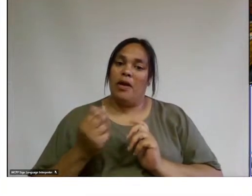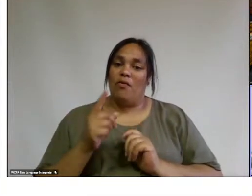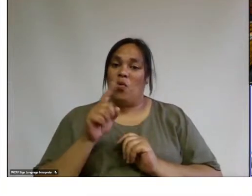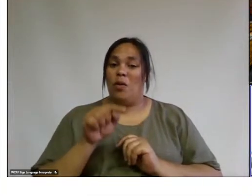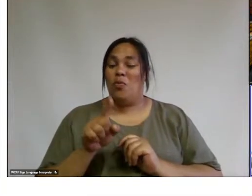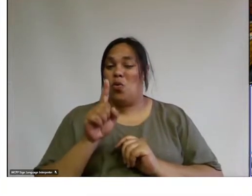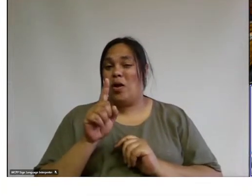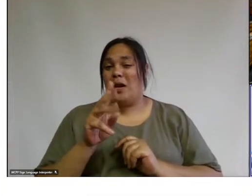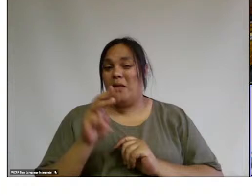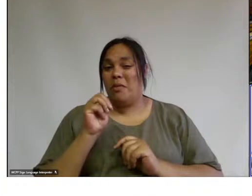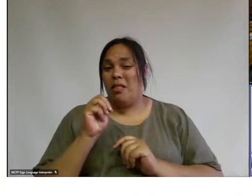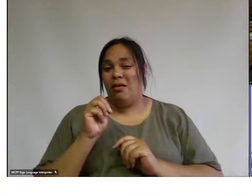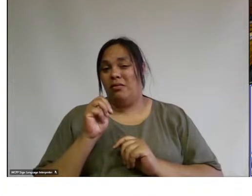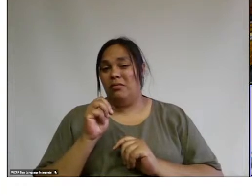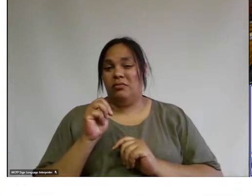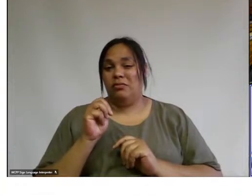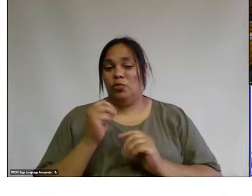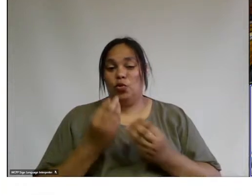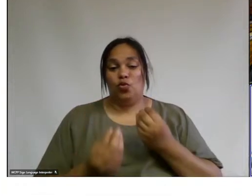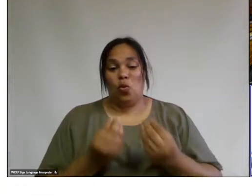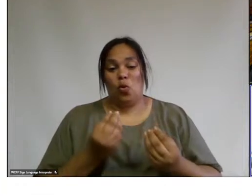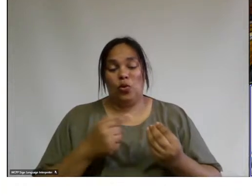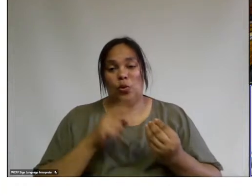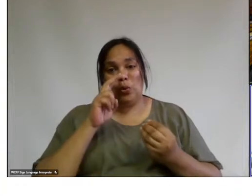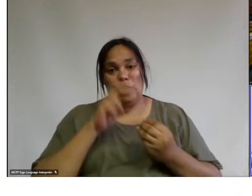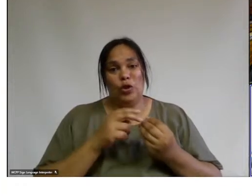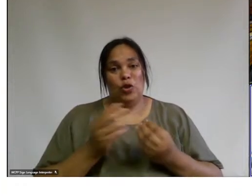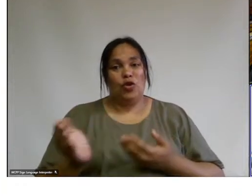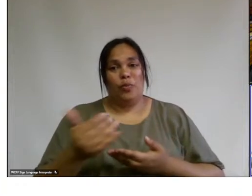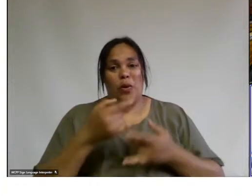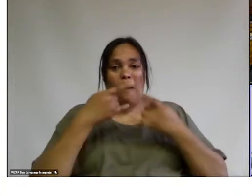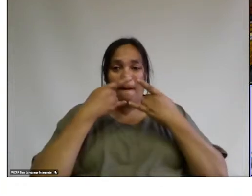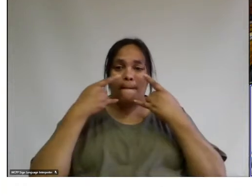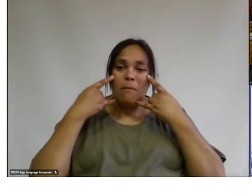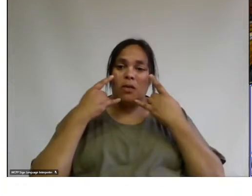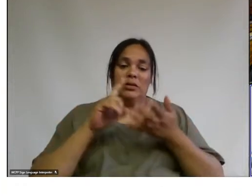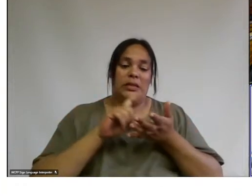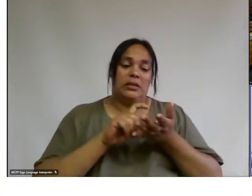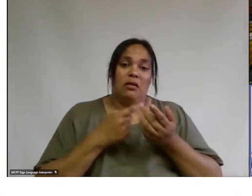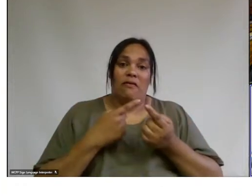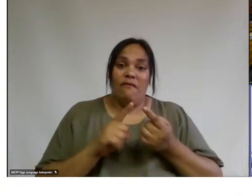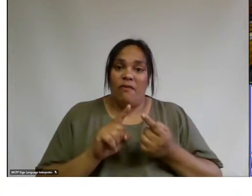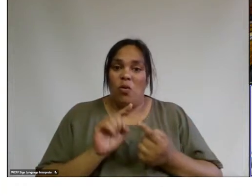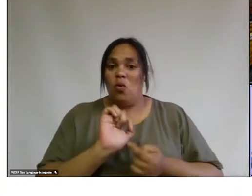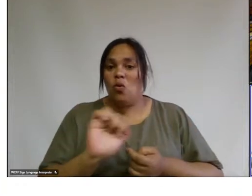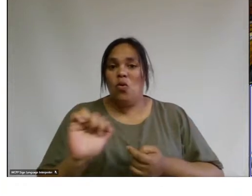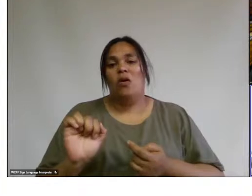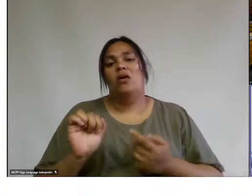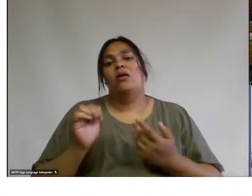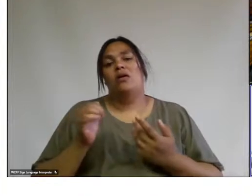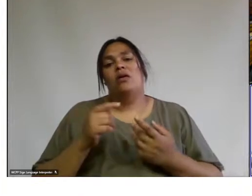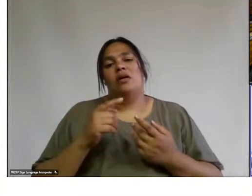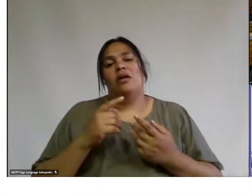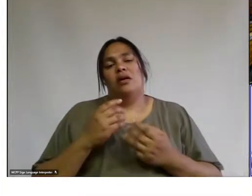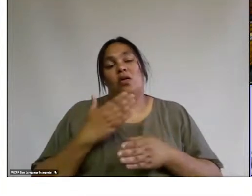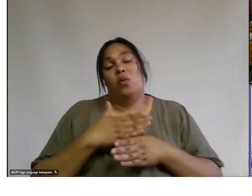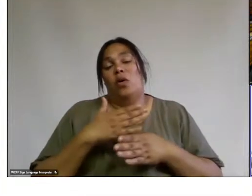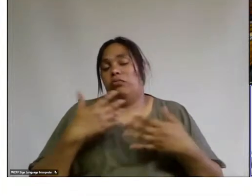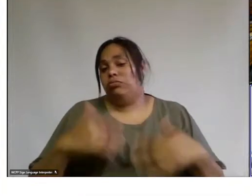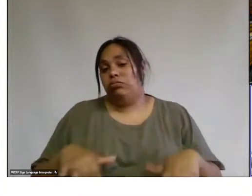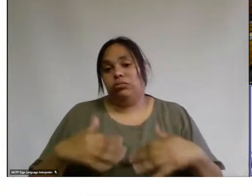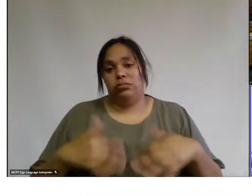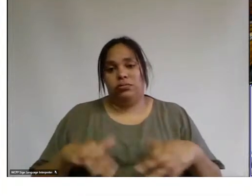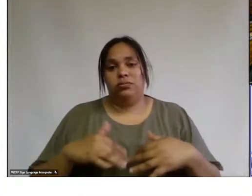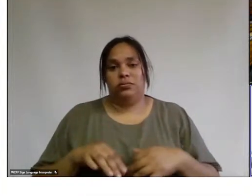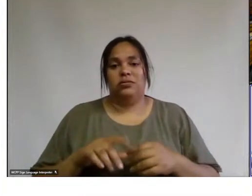1.1 million roundabouts children that you have to procure masks and sanitizers and so on for, it takes a lot of work